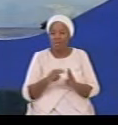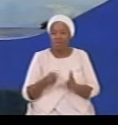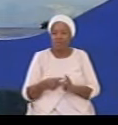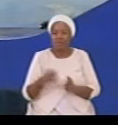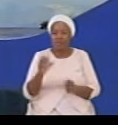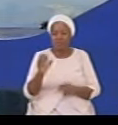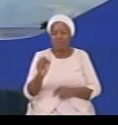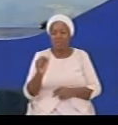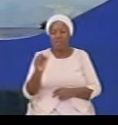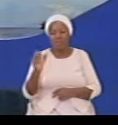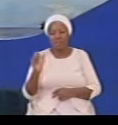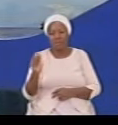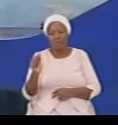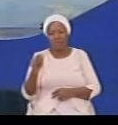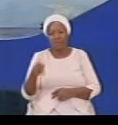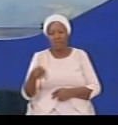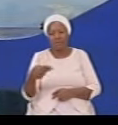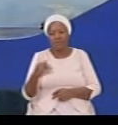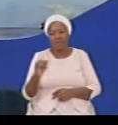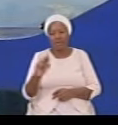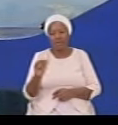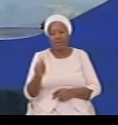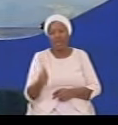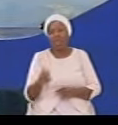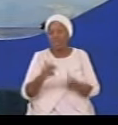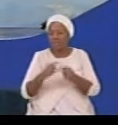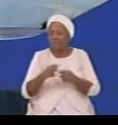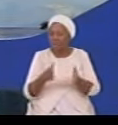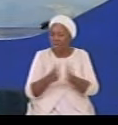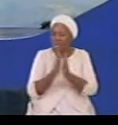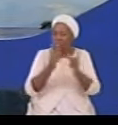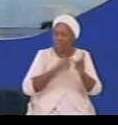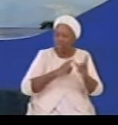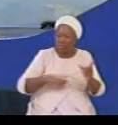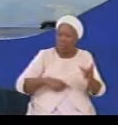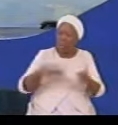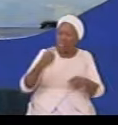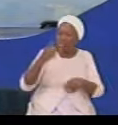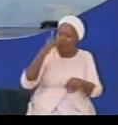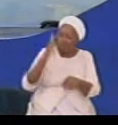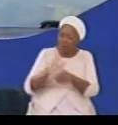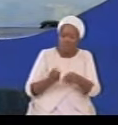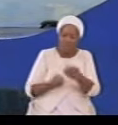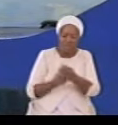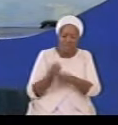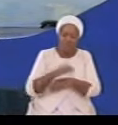And then you ask the Lord, the promised outpouring,